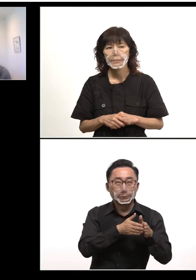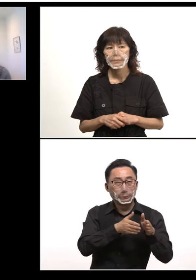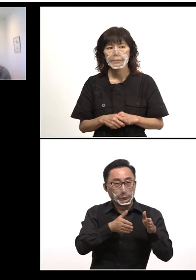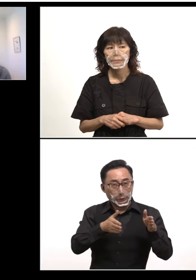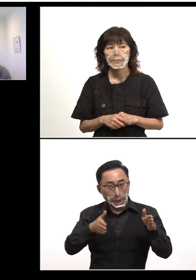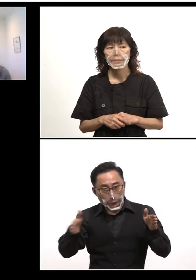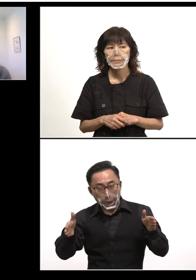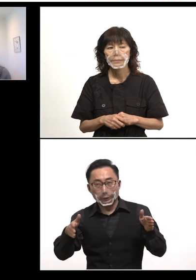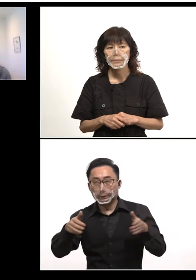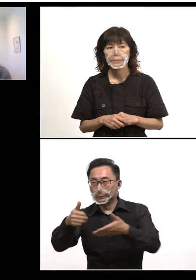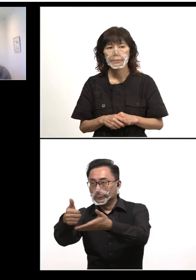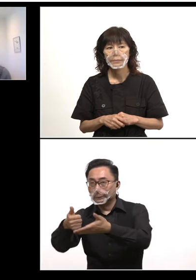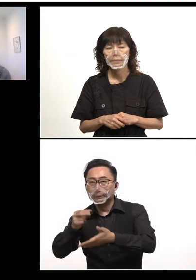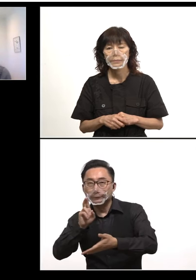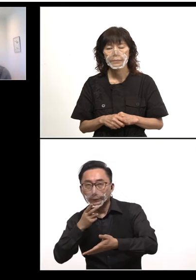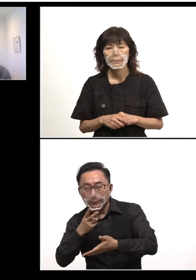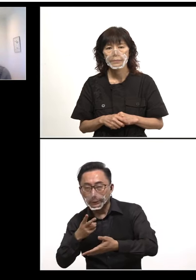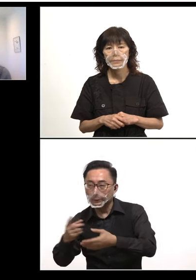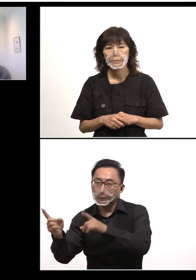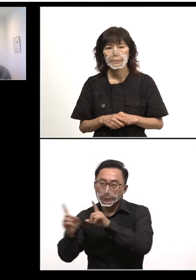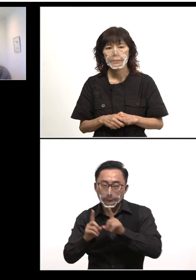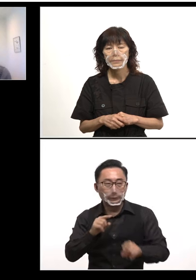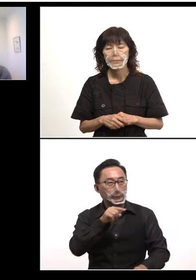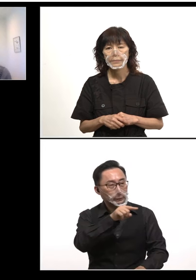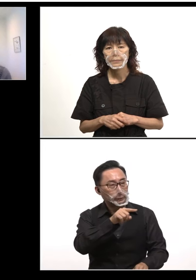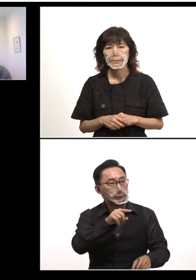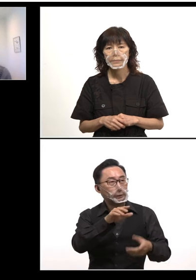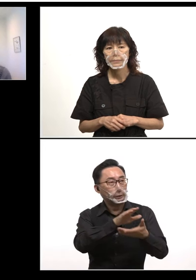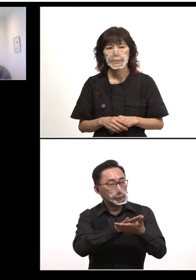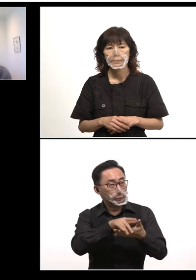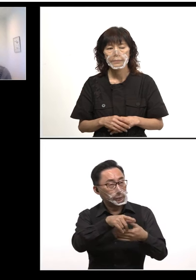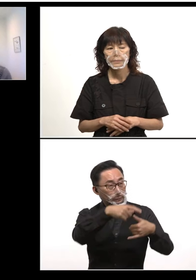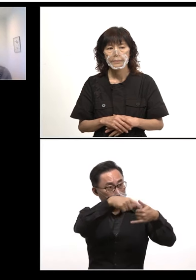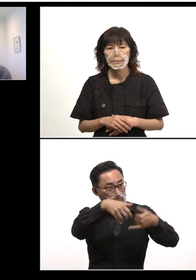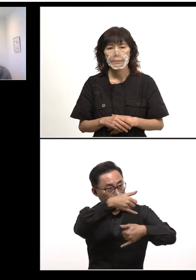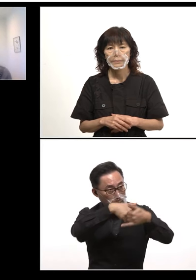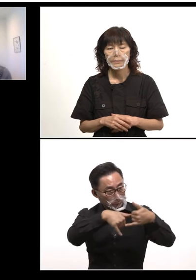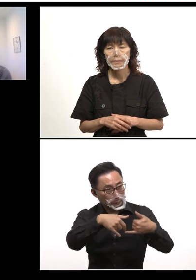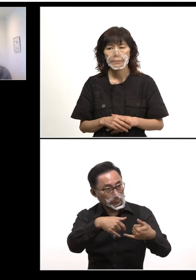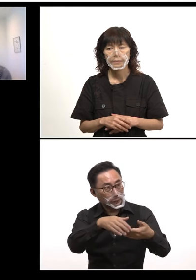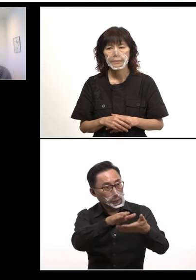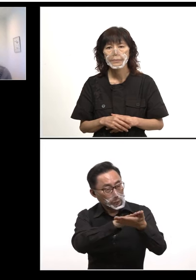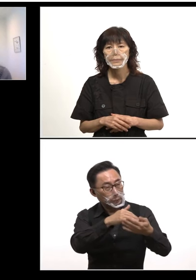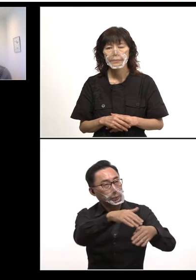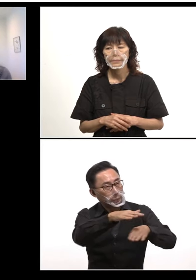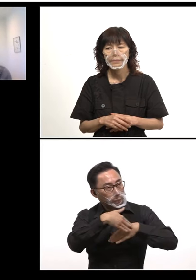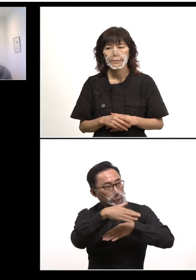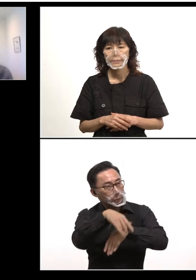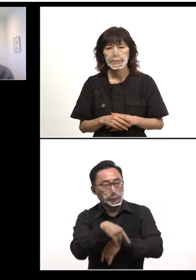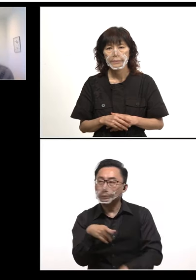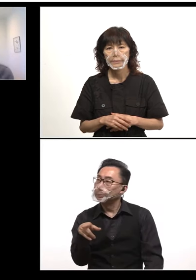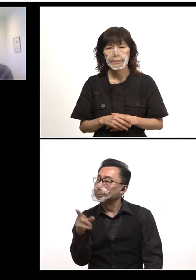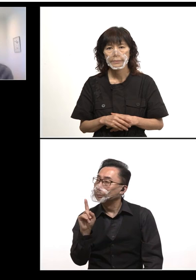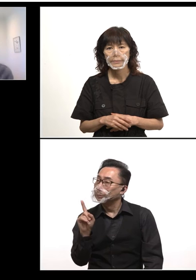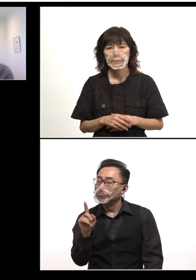to hear his story and to use that as the centre point for the whole piece. So it was